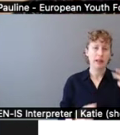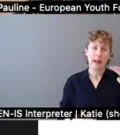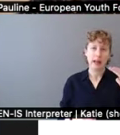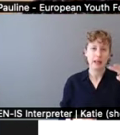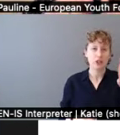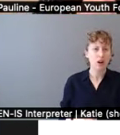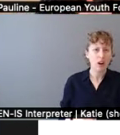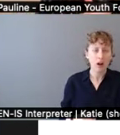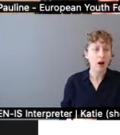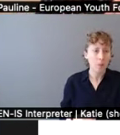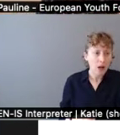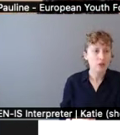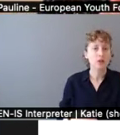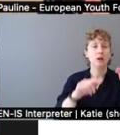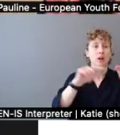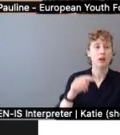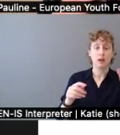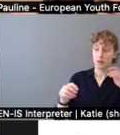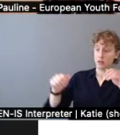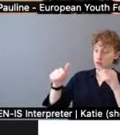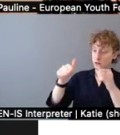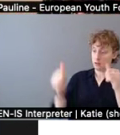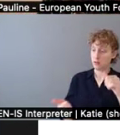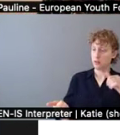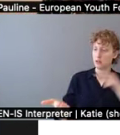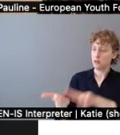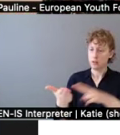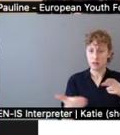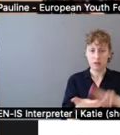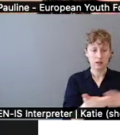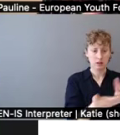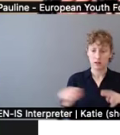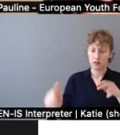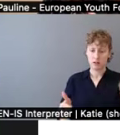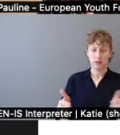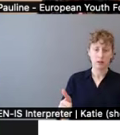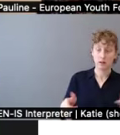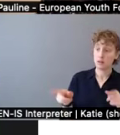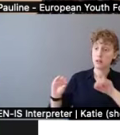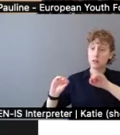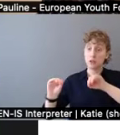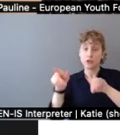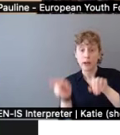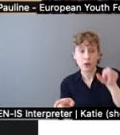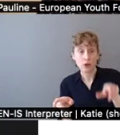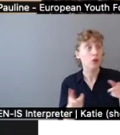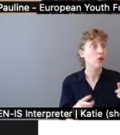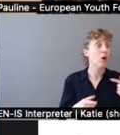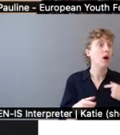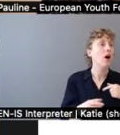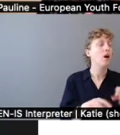and then subcontracting. So this relates to, for example, experts, trainers, but also, for example, if you rent a venue,